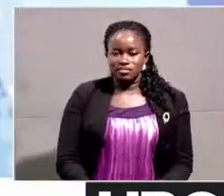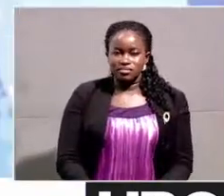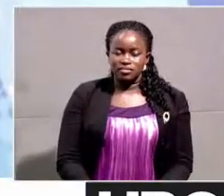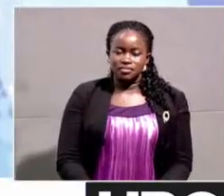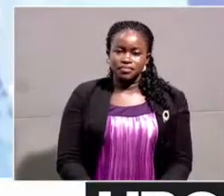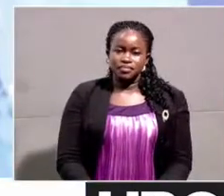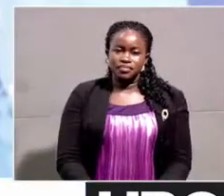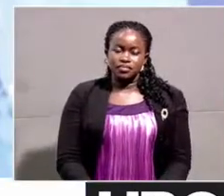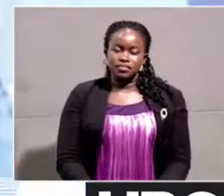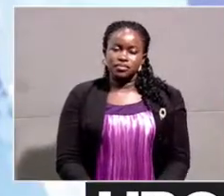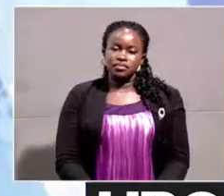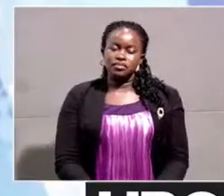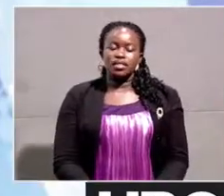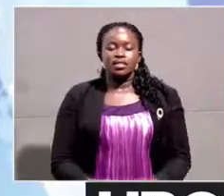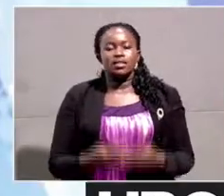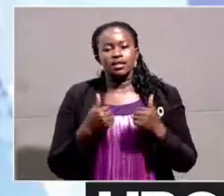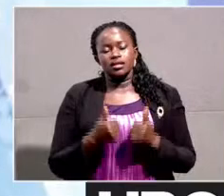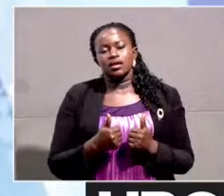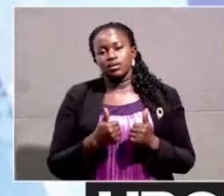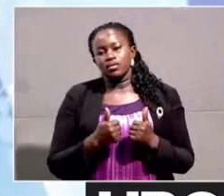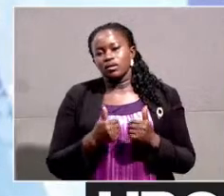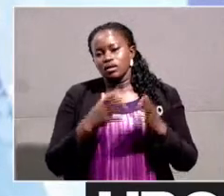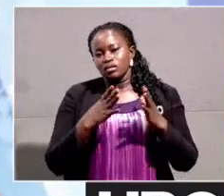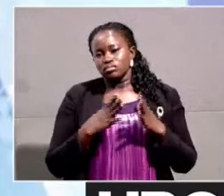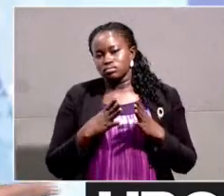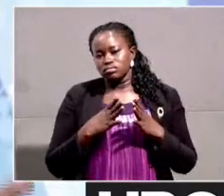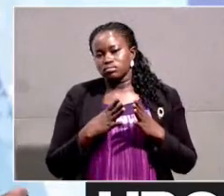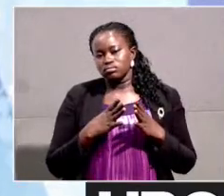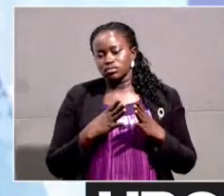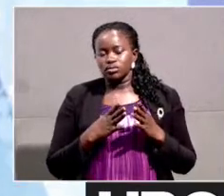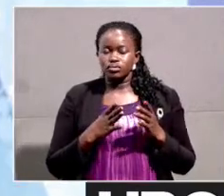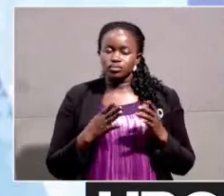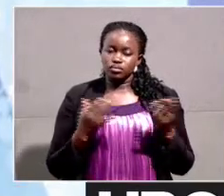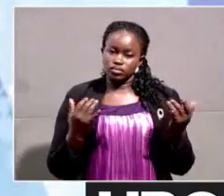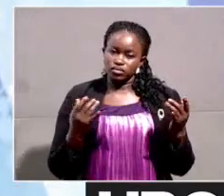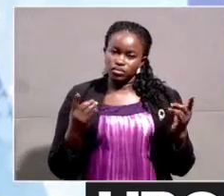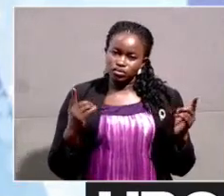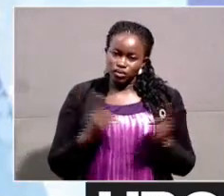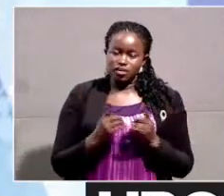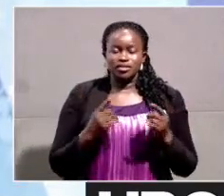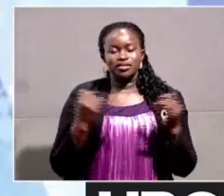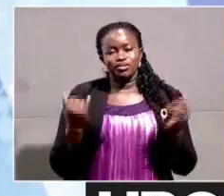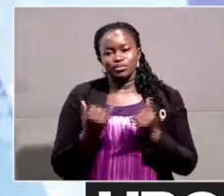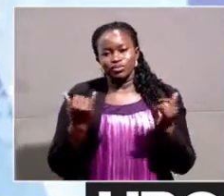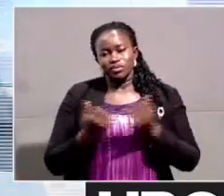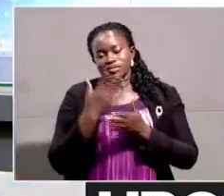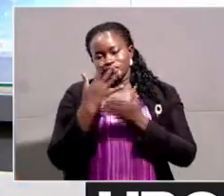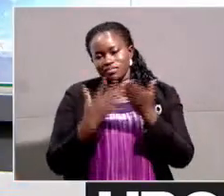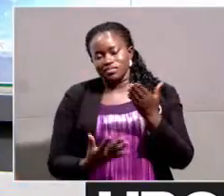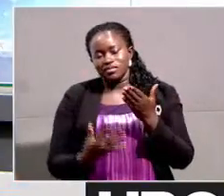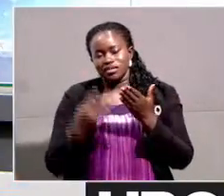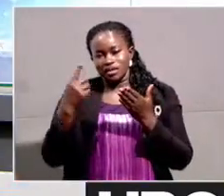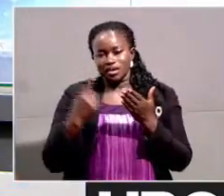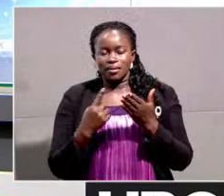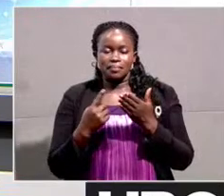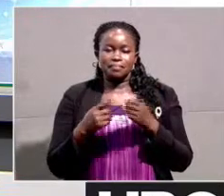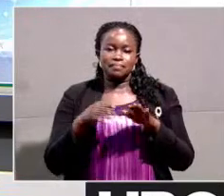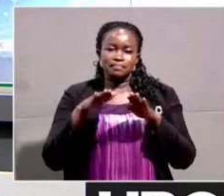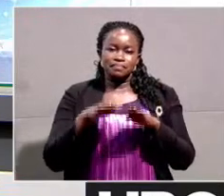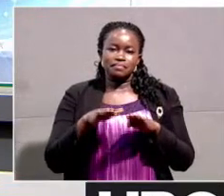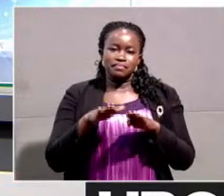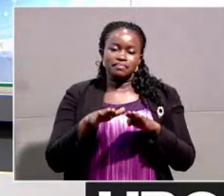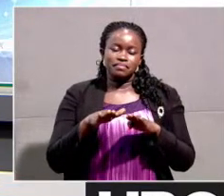With Justice Kanyihamba's story, we come to the end of our first segment. Let's take a short break. On return, we have more. It's UBC News